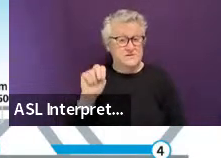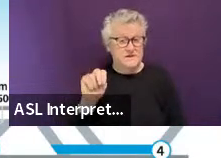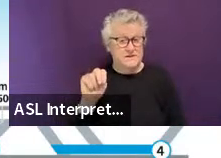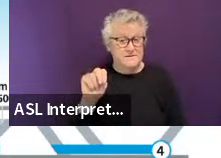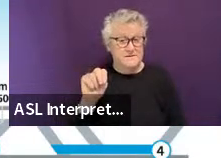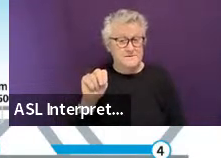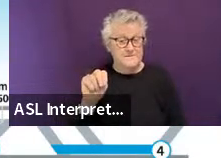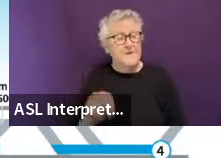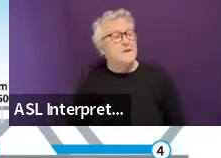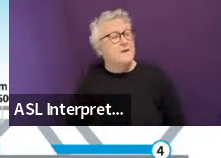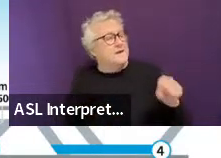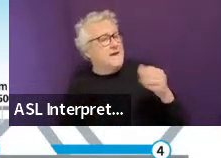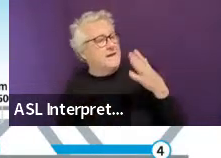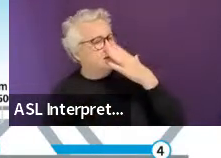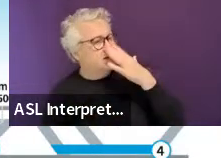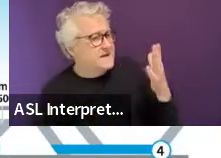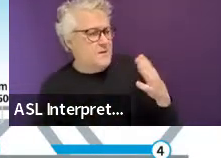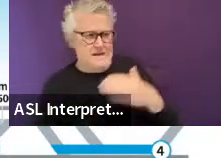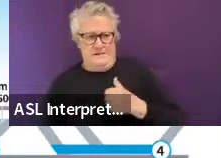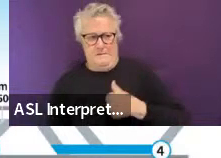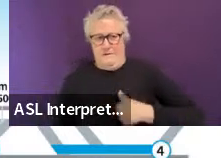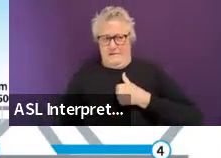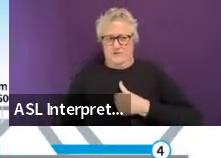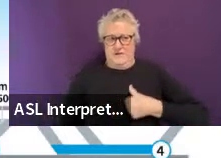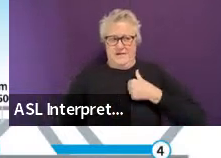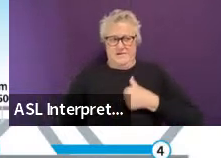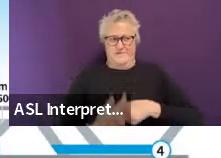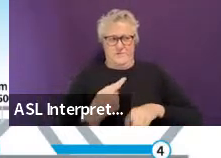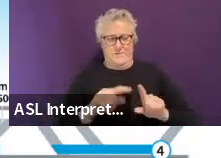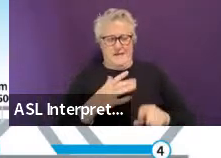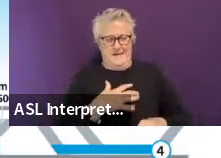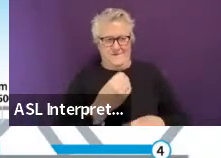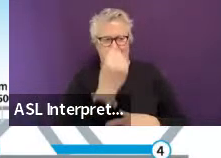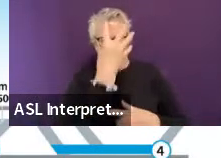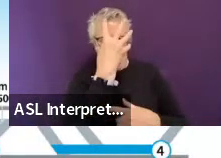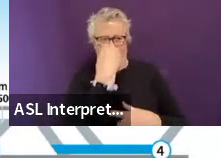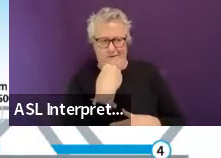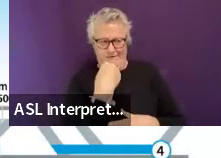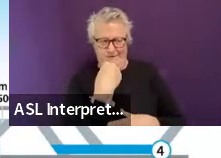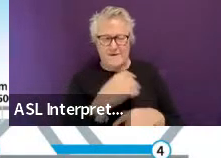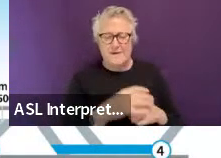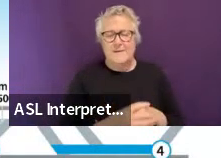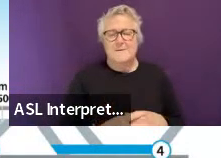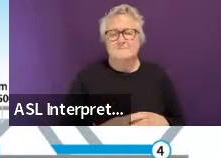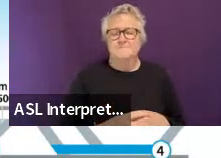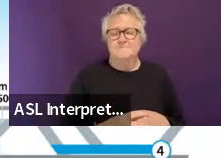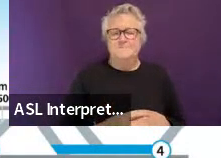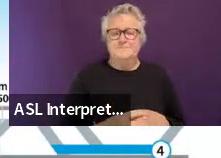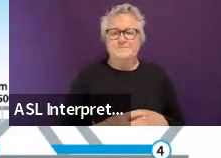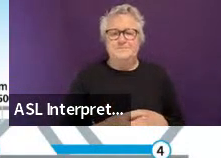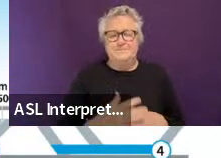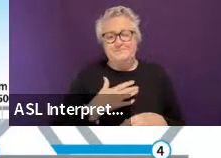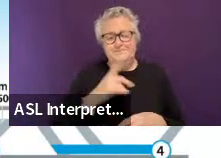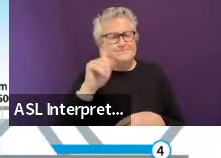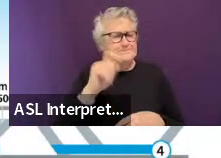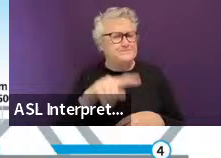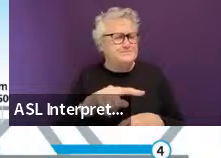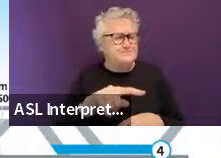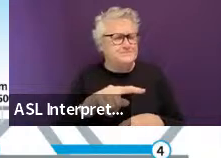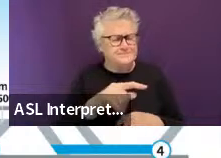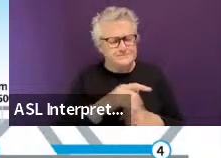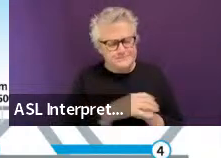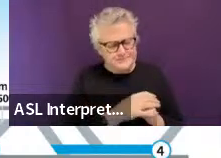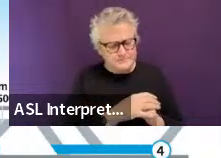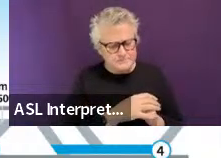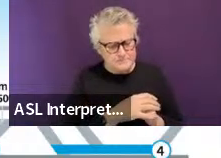Thanks, and apologies for not being on video. I guess my question, this is really good information.